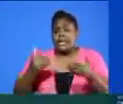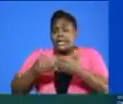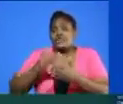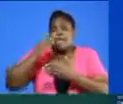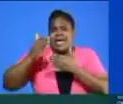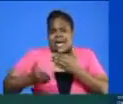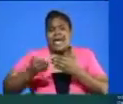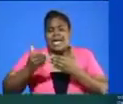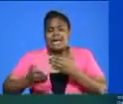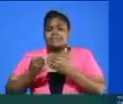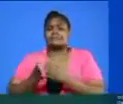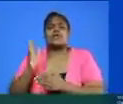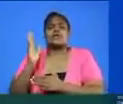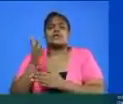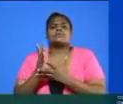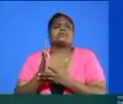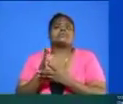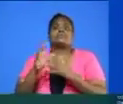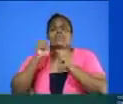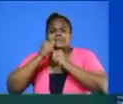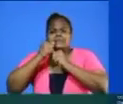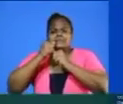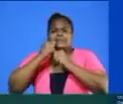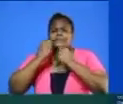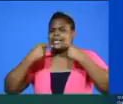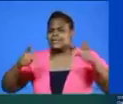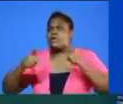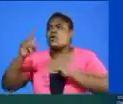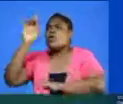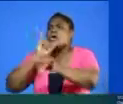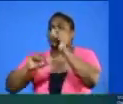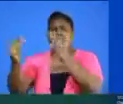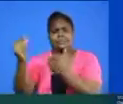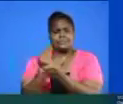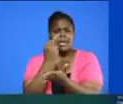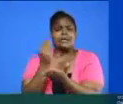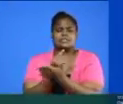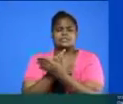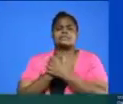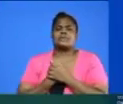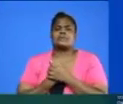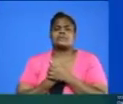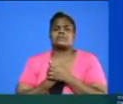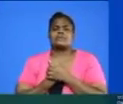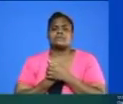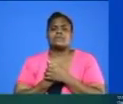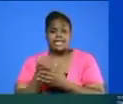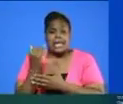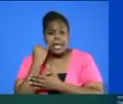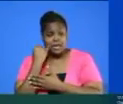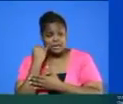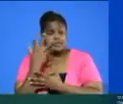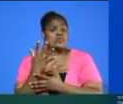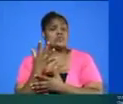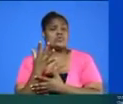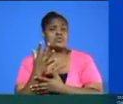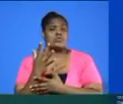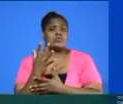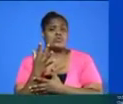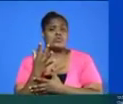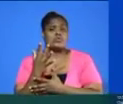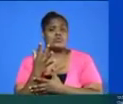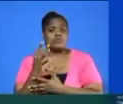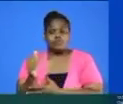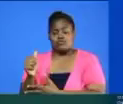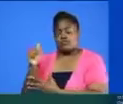closing days. There shall be the declaration of the everlasting gospel. "If thou turn away thy foot from the